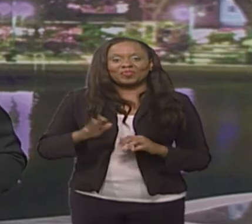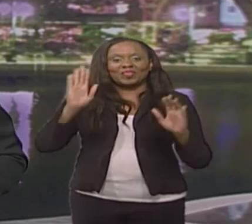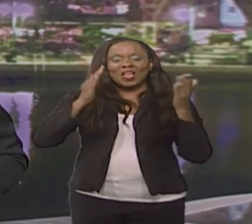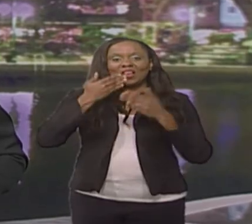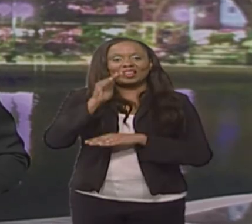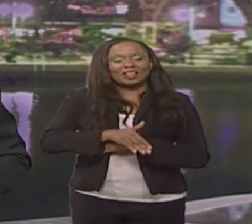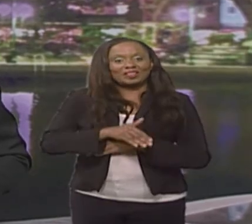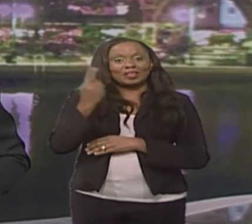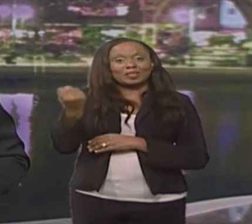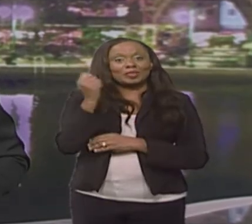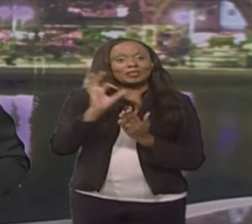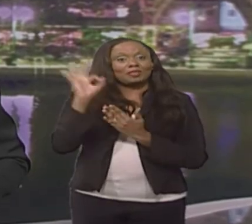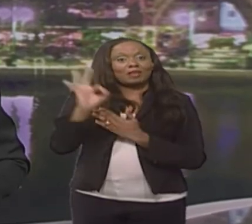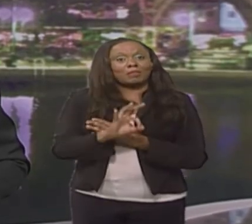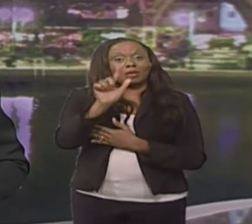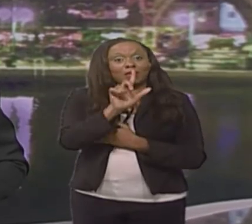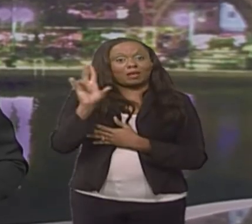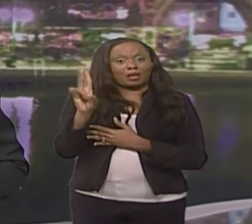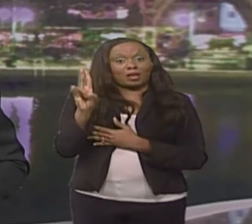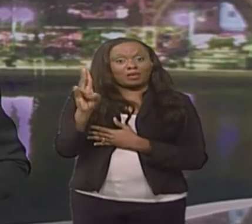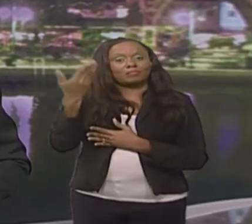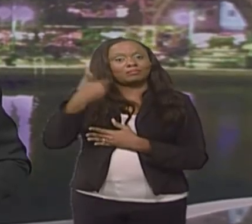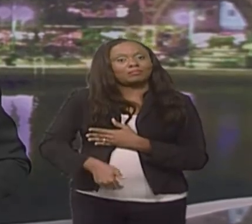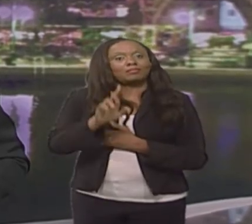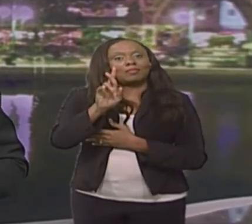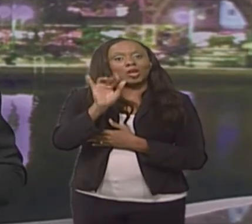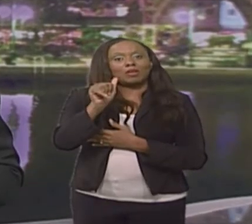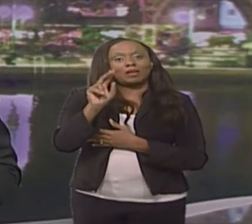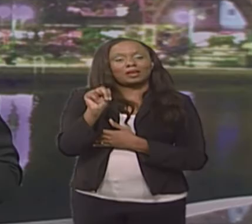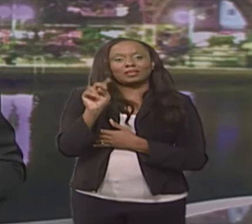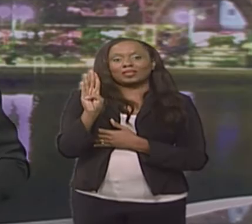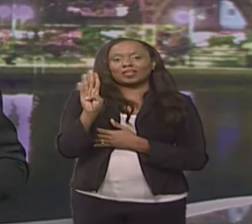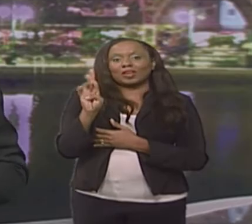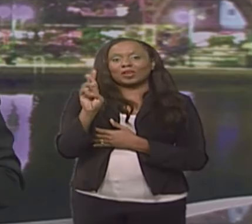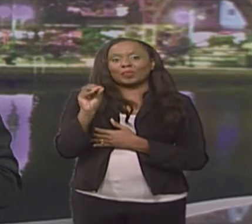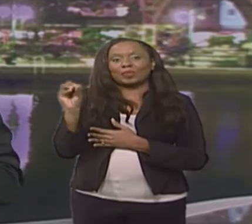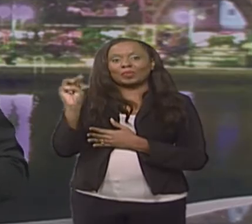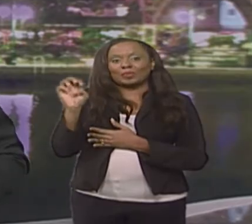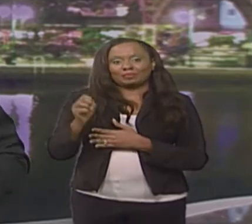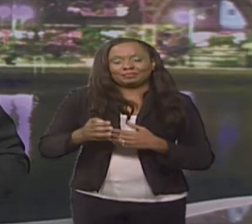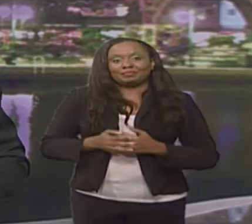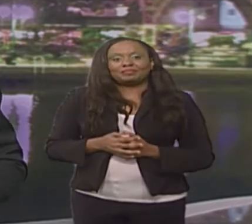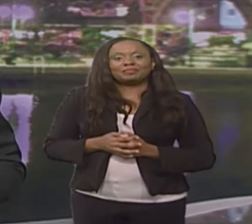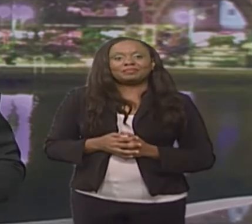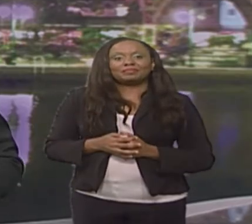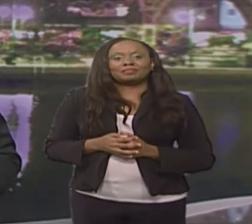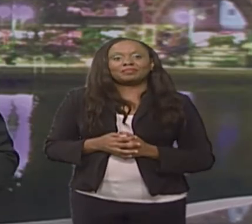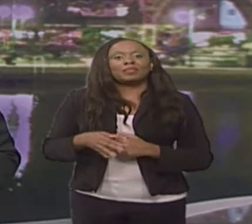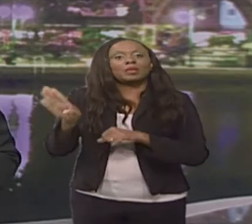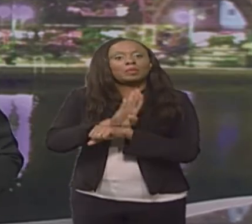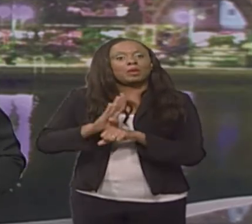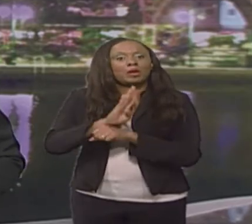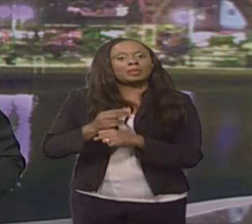A very good evening to you with the Tuesday, February 27th edition of the CBC Evening News. I'm Ryan Broom. In our top story, Barbados has become